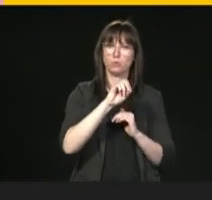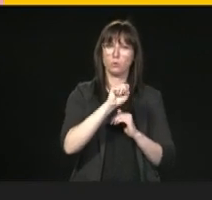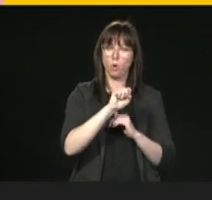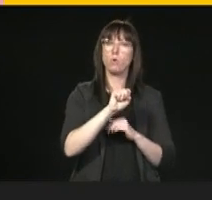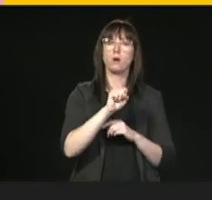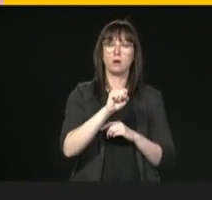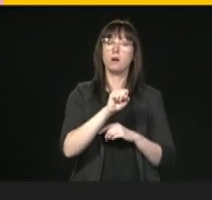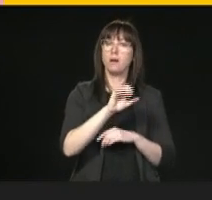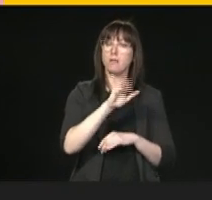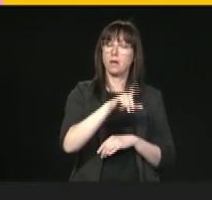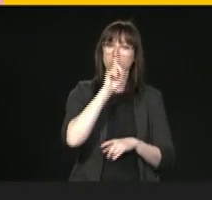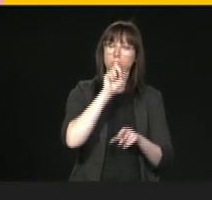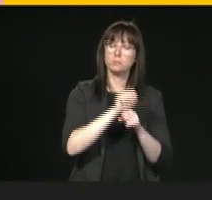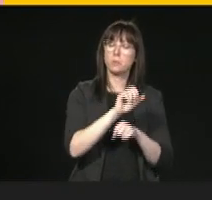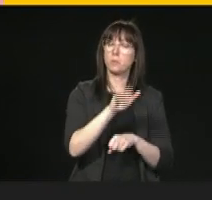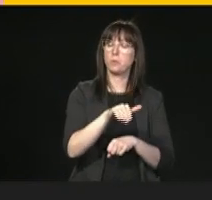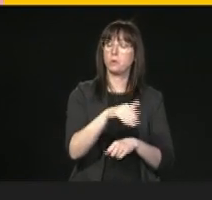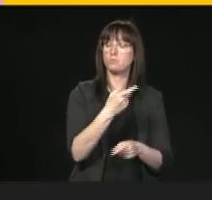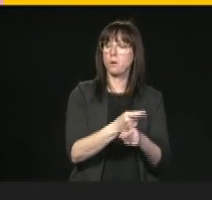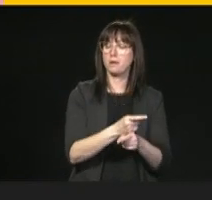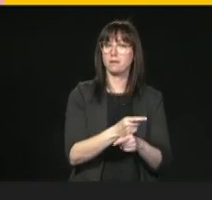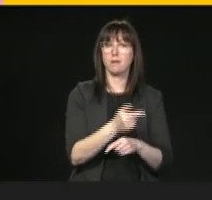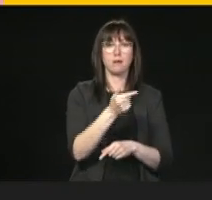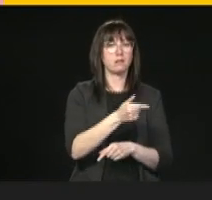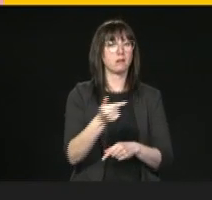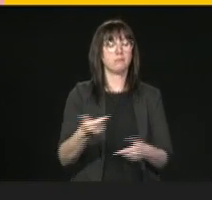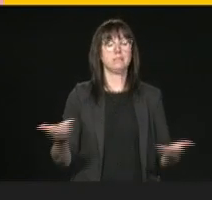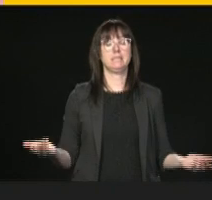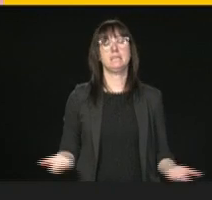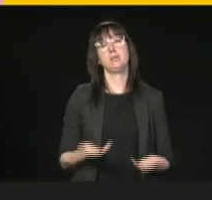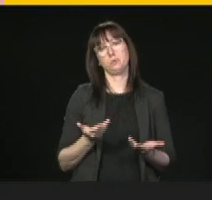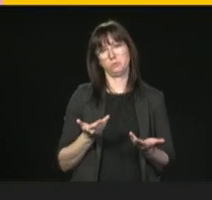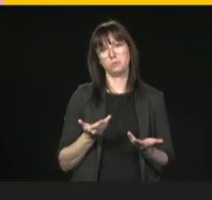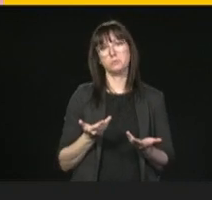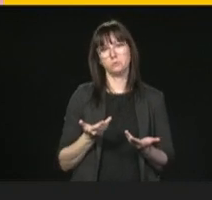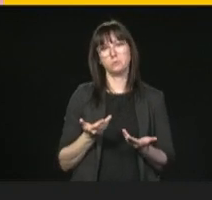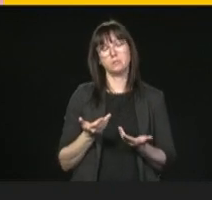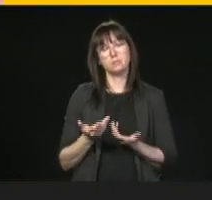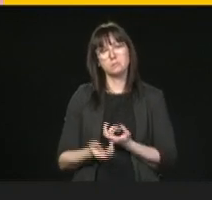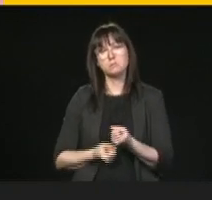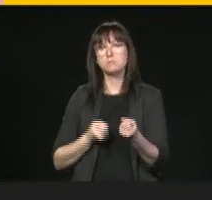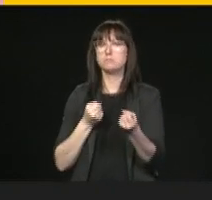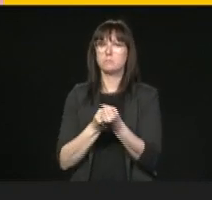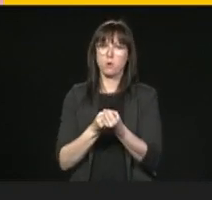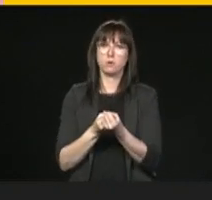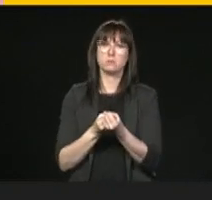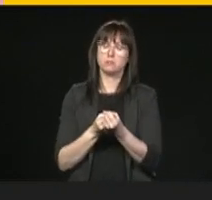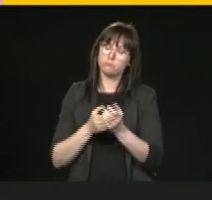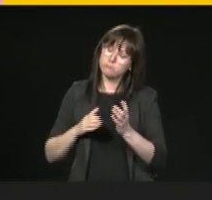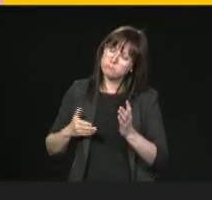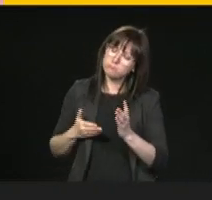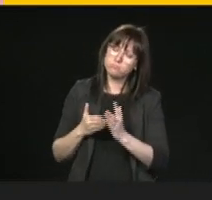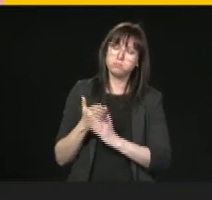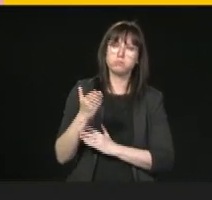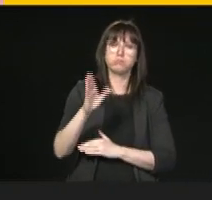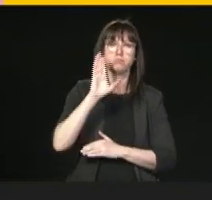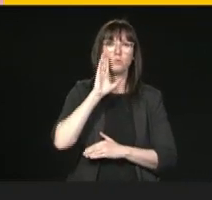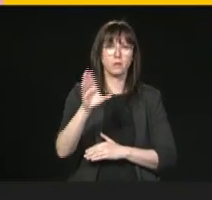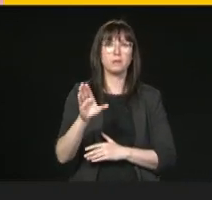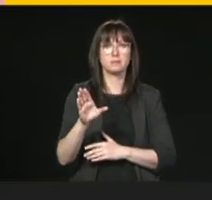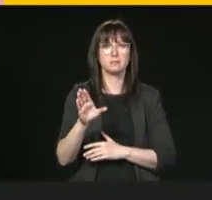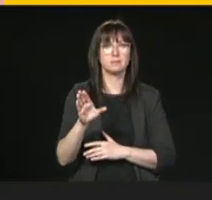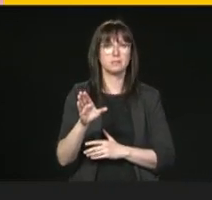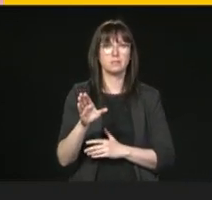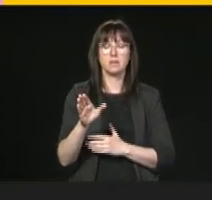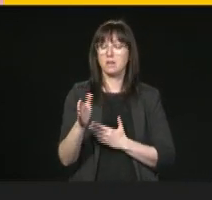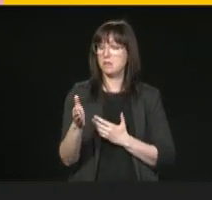is here to get us through this. We will provide whatever economic support is